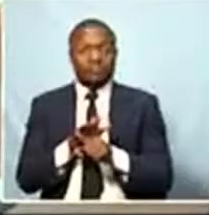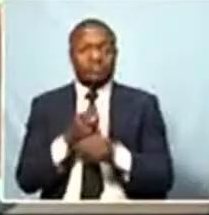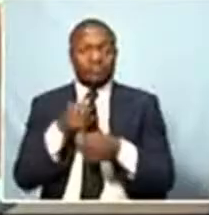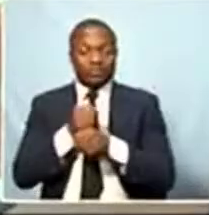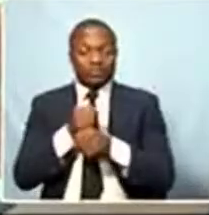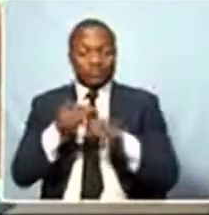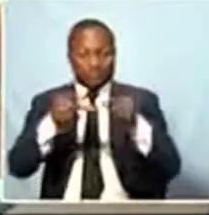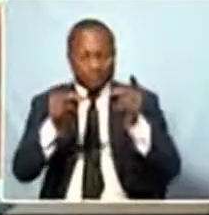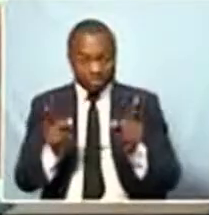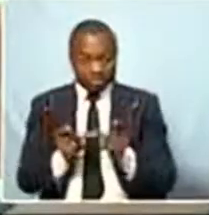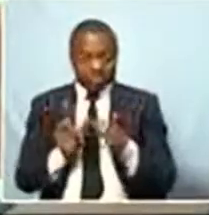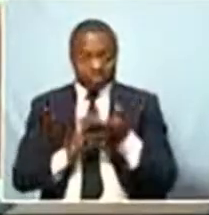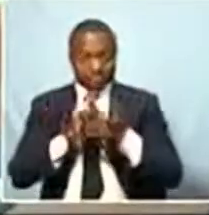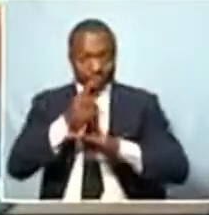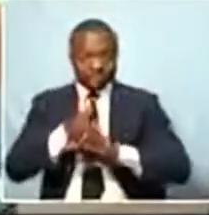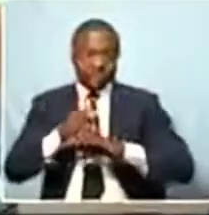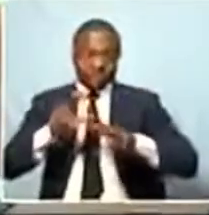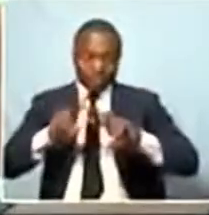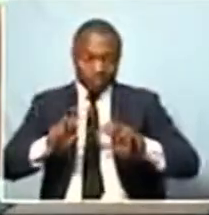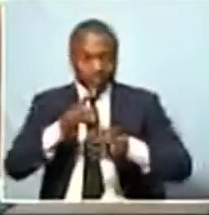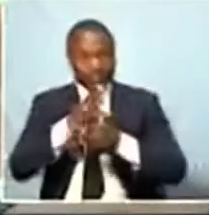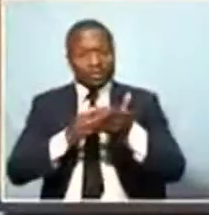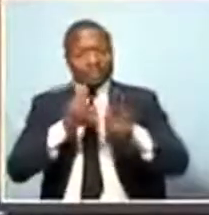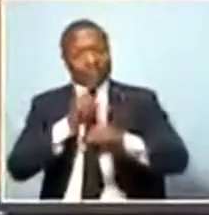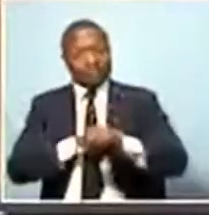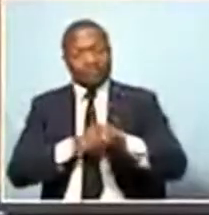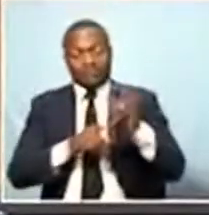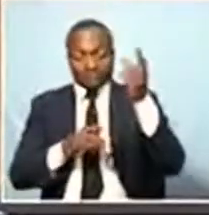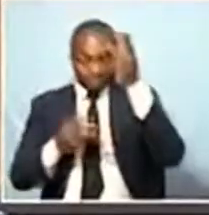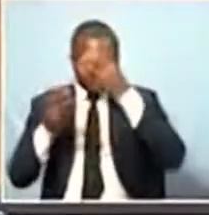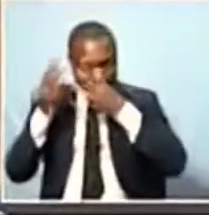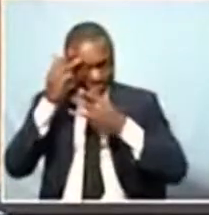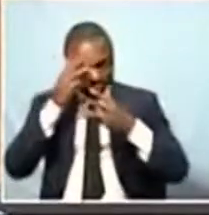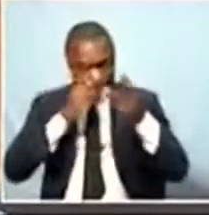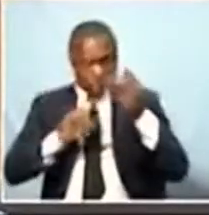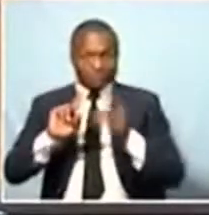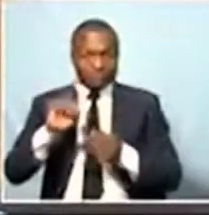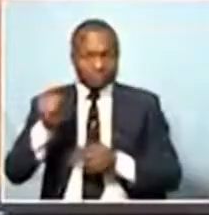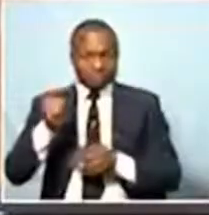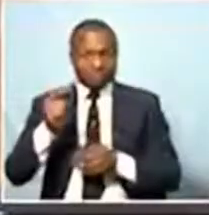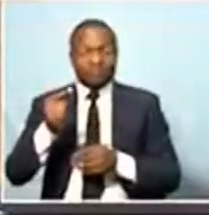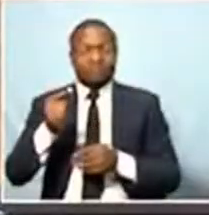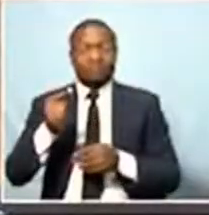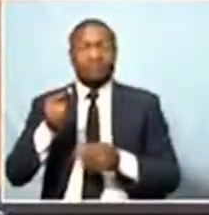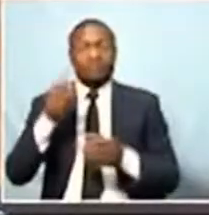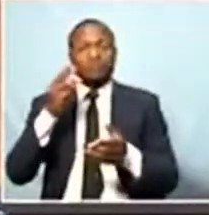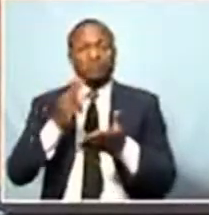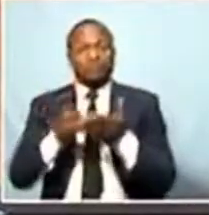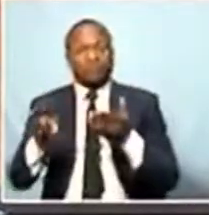after investigations. Sometimes it's been worrisome, DG, that a matter of public interest